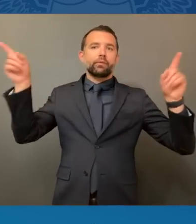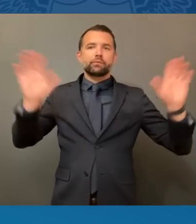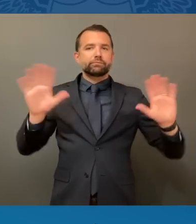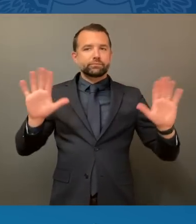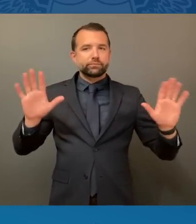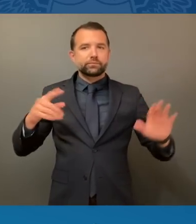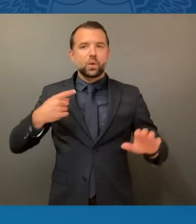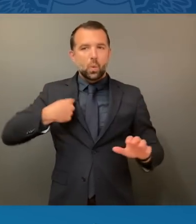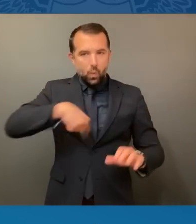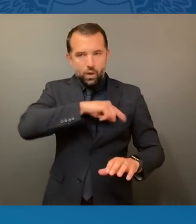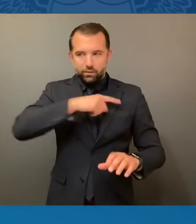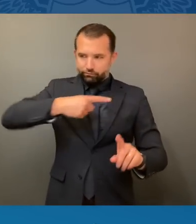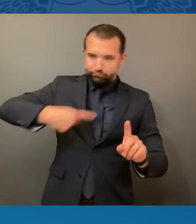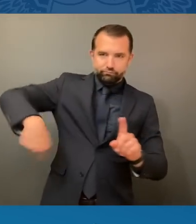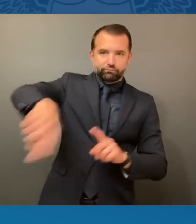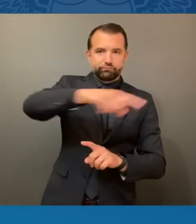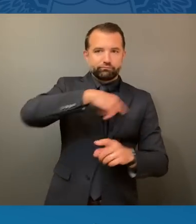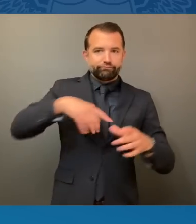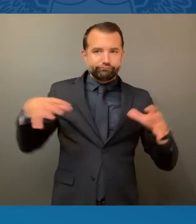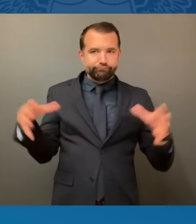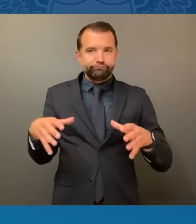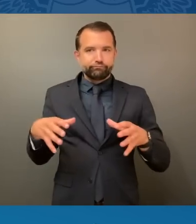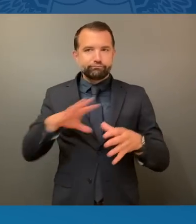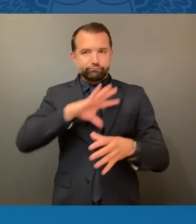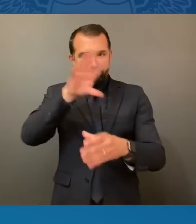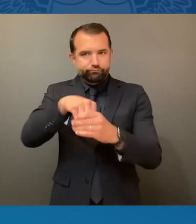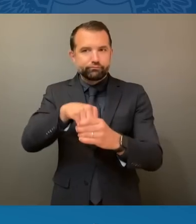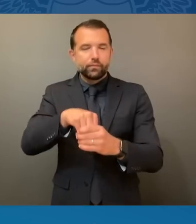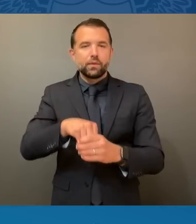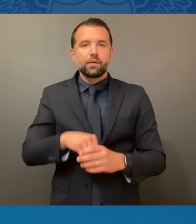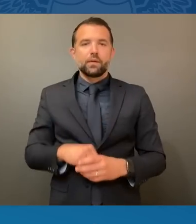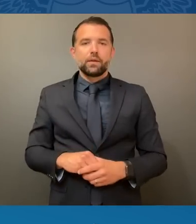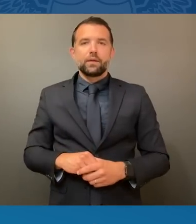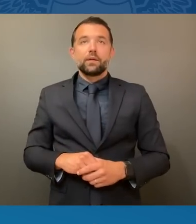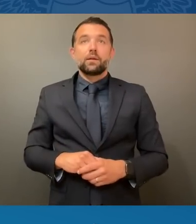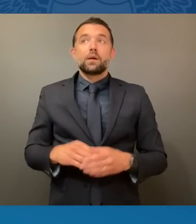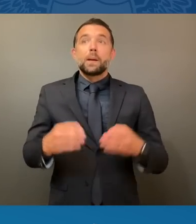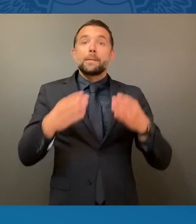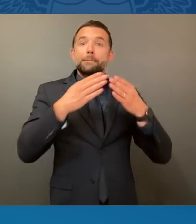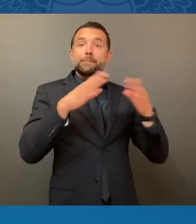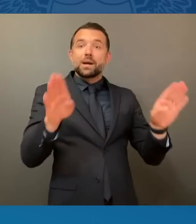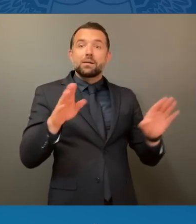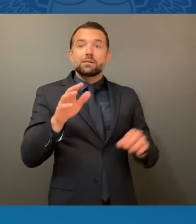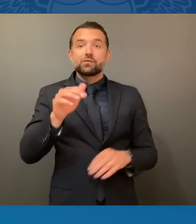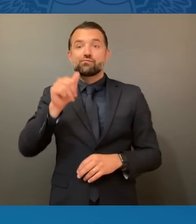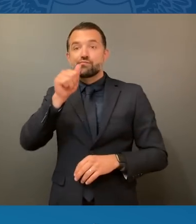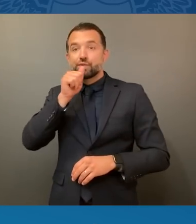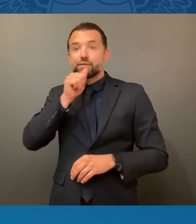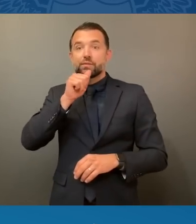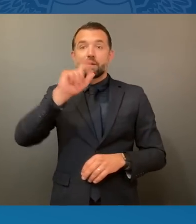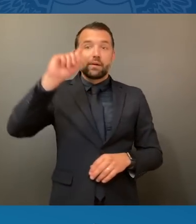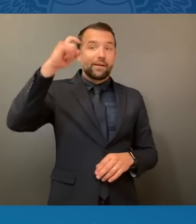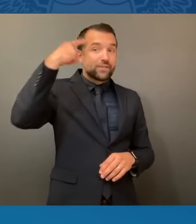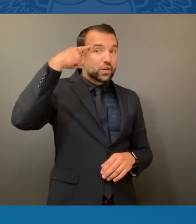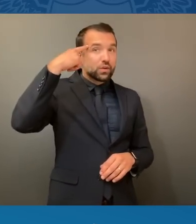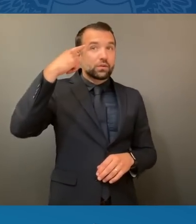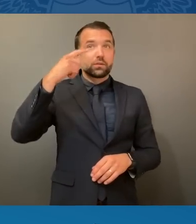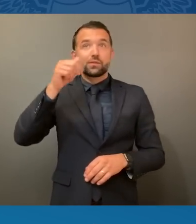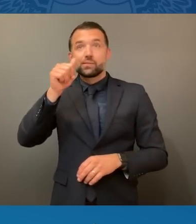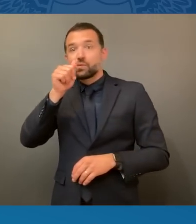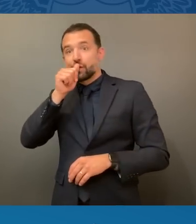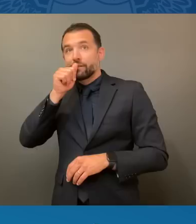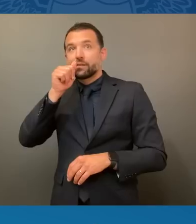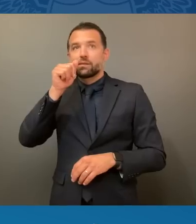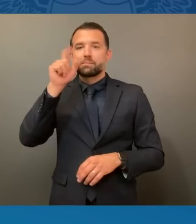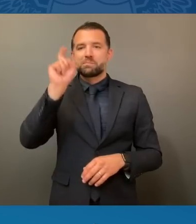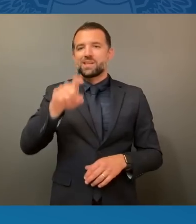private-public Yes, partnership. yes. That we cannot do it alone. It takes all of us to operate in a connected way, and you have been very vocal. I would